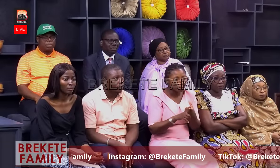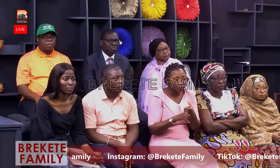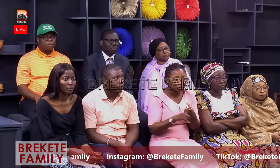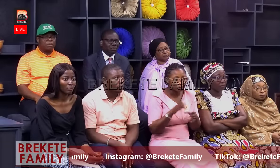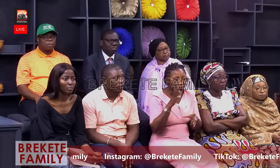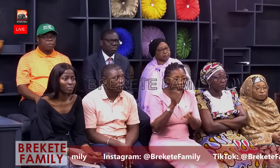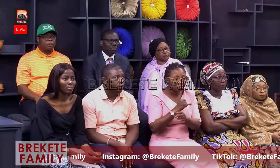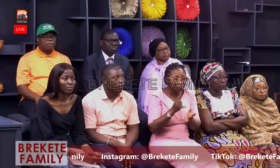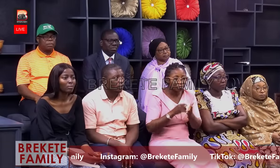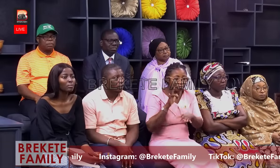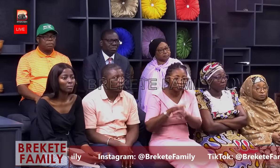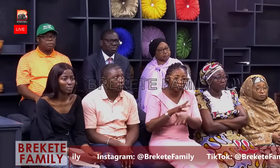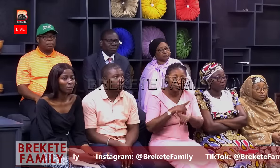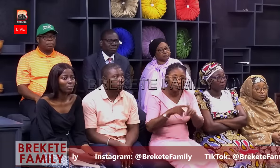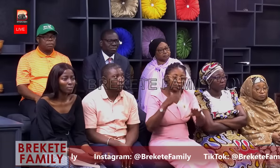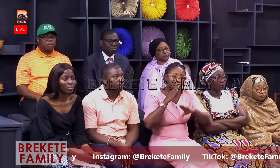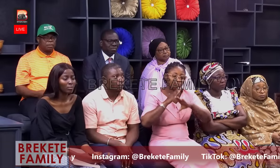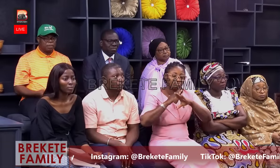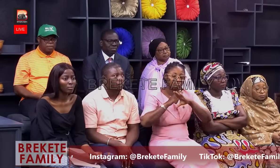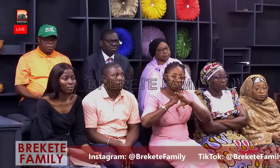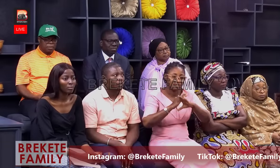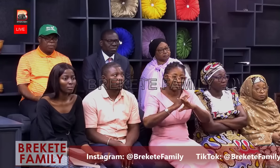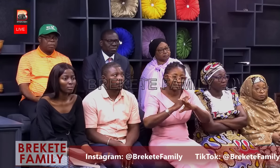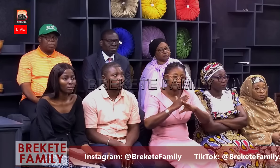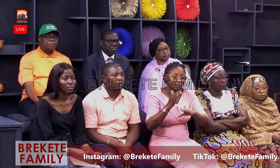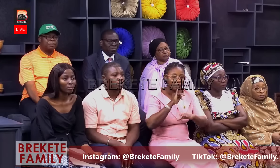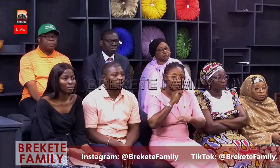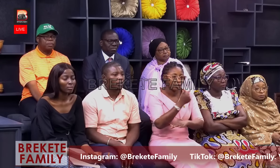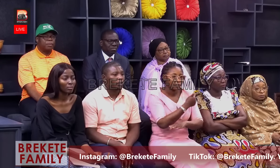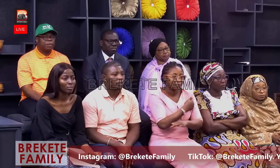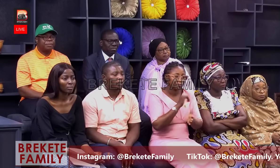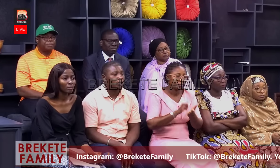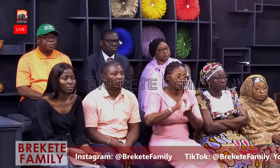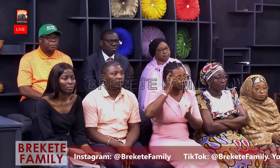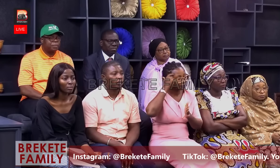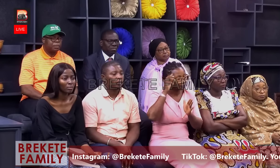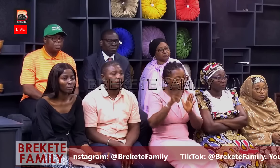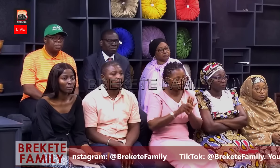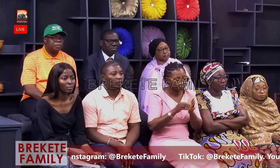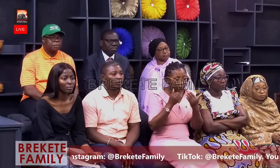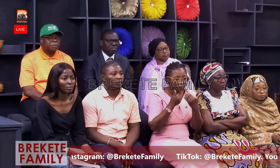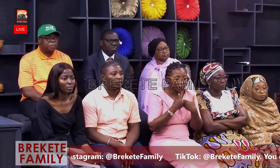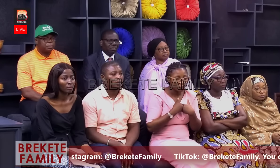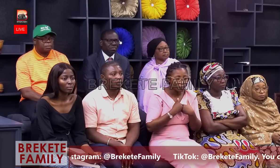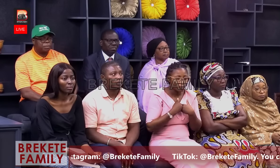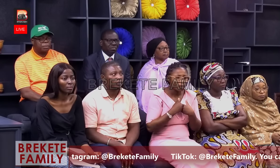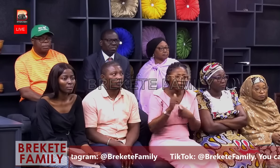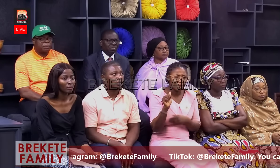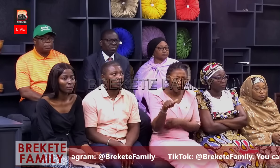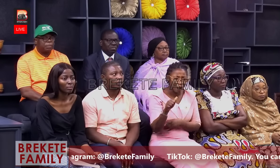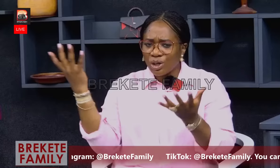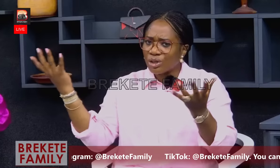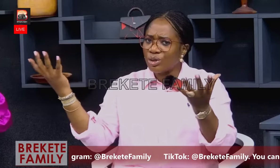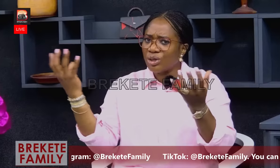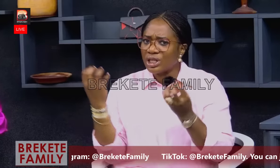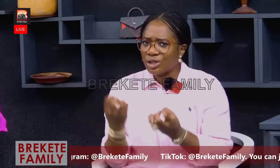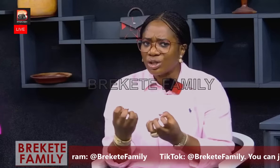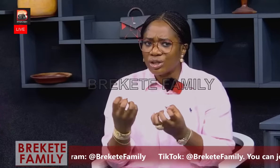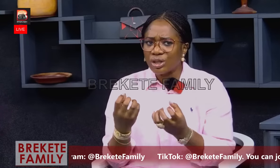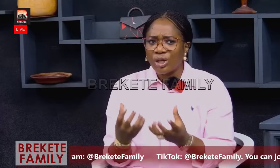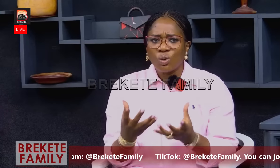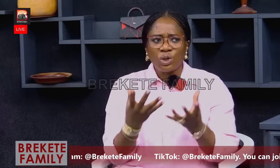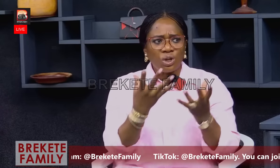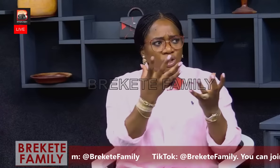early we want to prevent it there's a vaccine the government has we yes we got